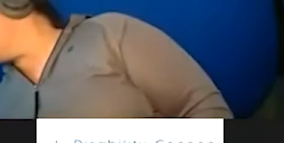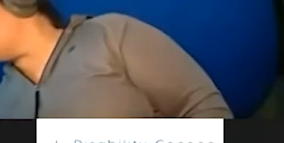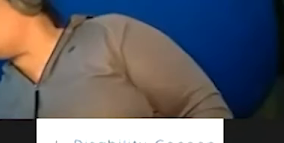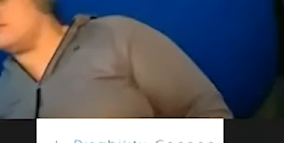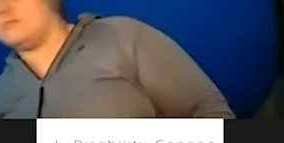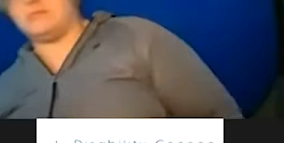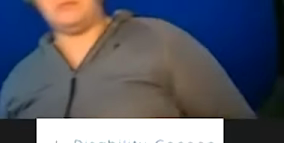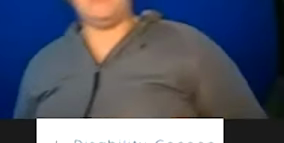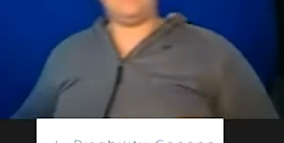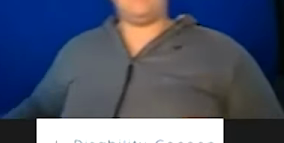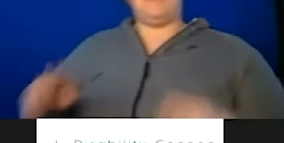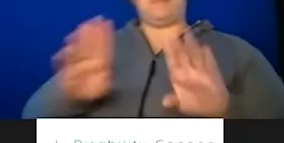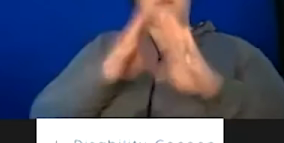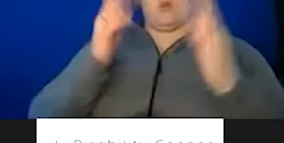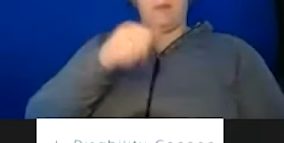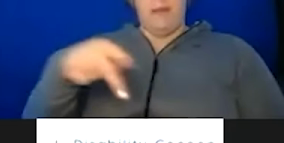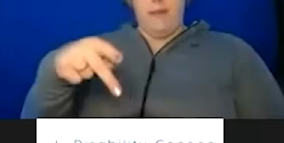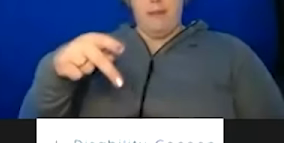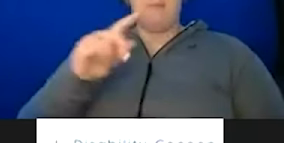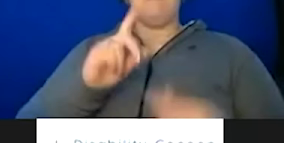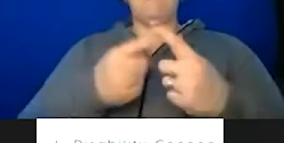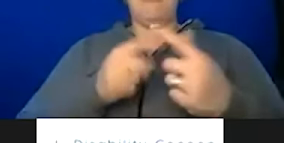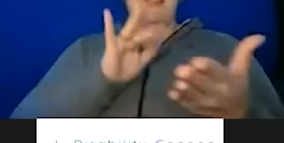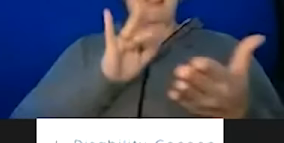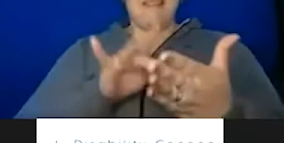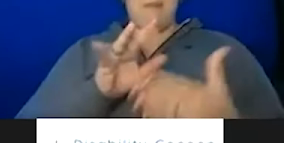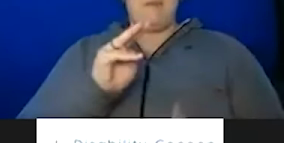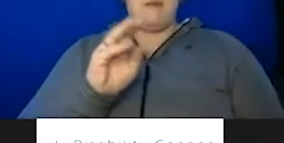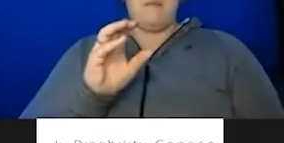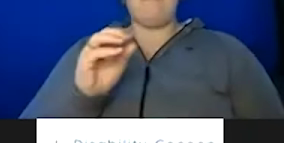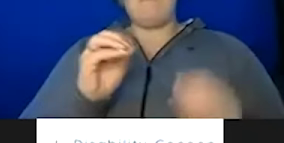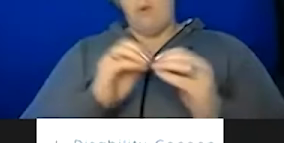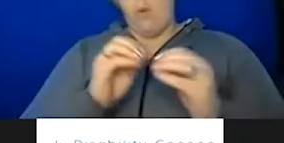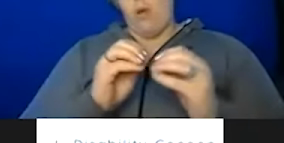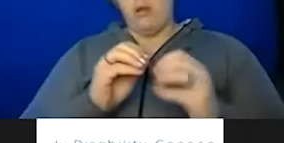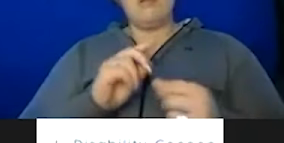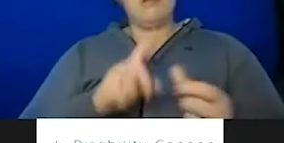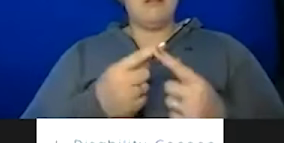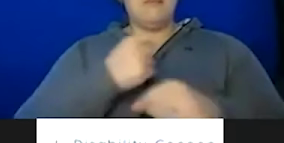And then we want to make sure that the microphone is on.